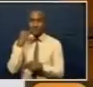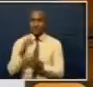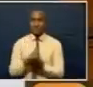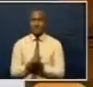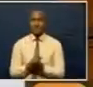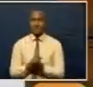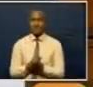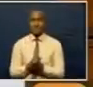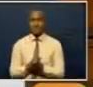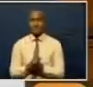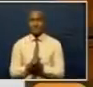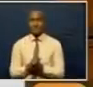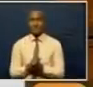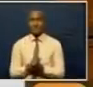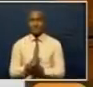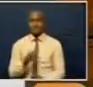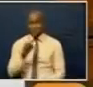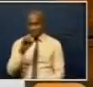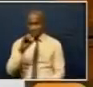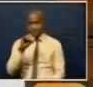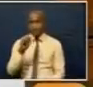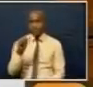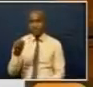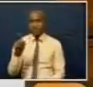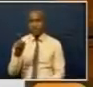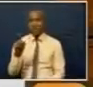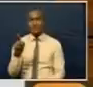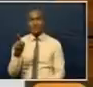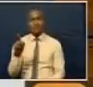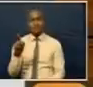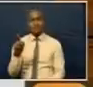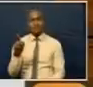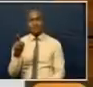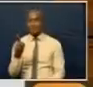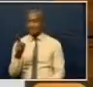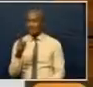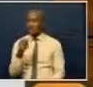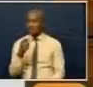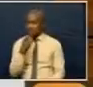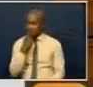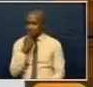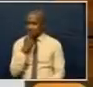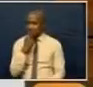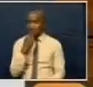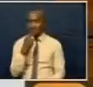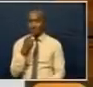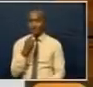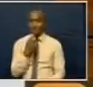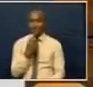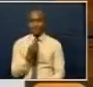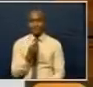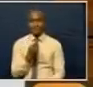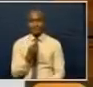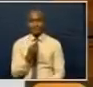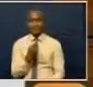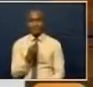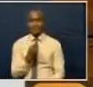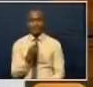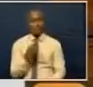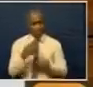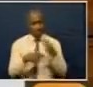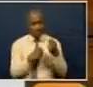photo. Jaro Soja. Top deadly one. God, Maria 001, he says. Just tell Superintendent Sakaja to keep on supporting